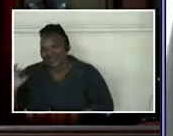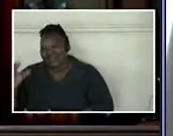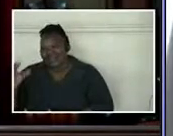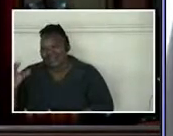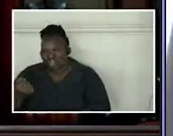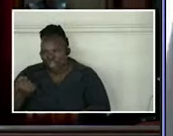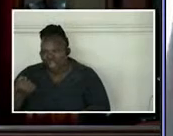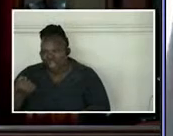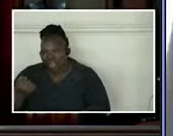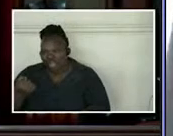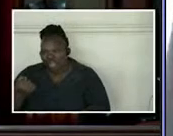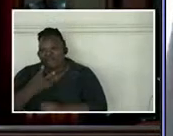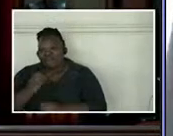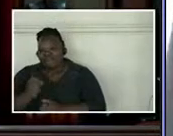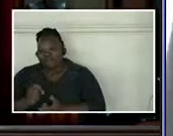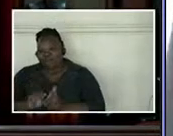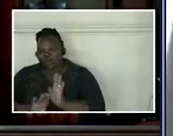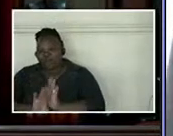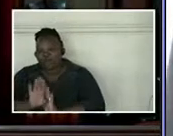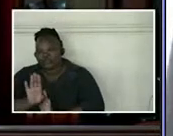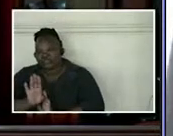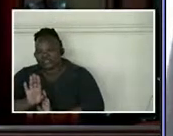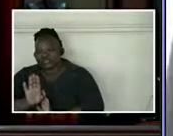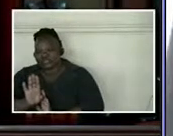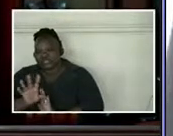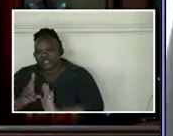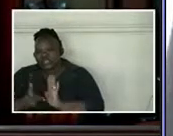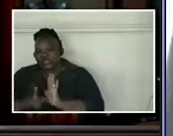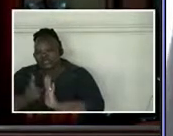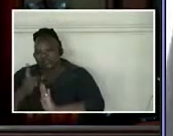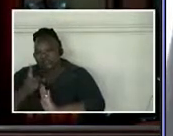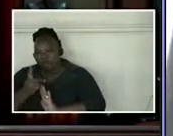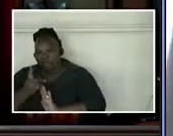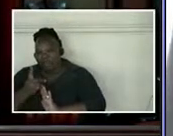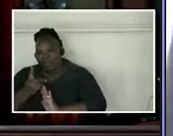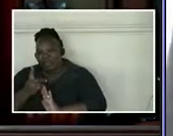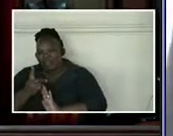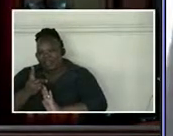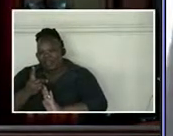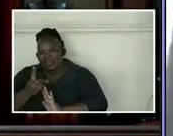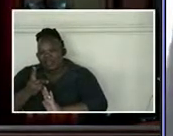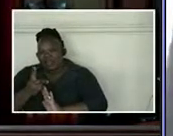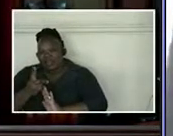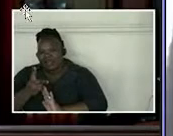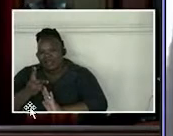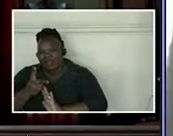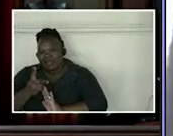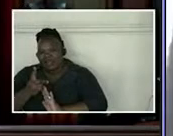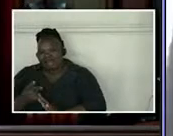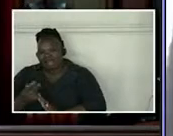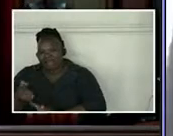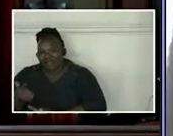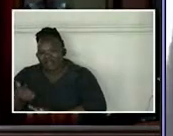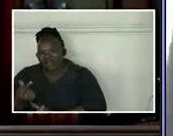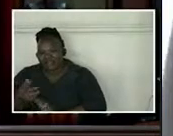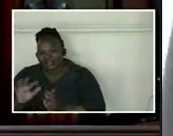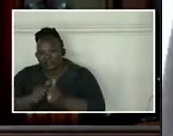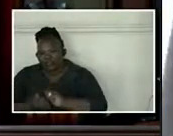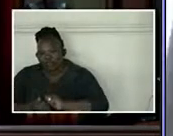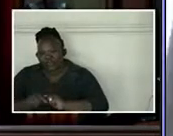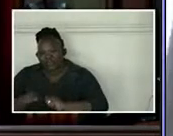provision of promotion development administration and funding of sports in kwazulu-natal